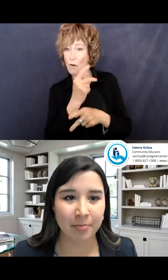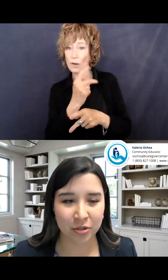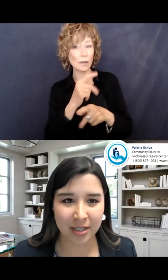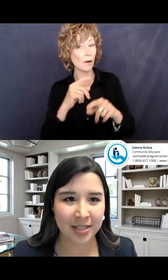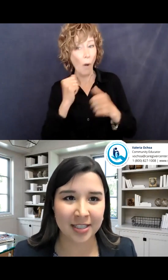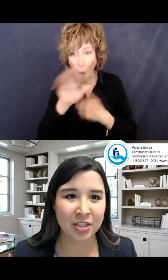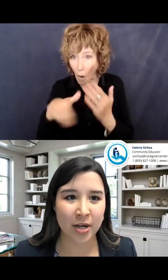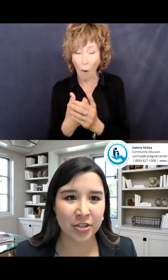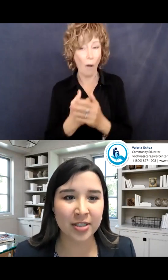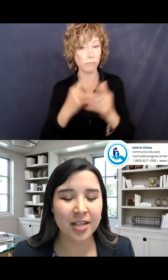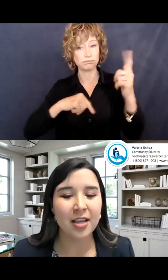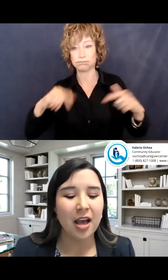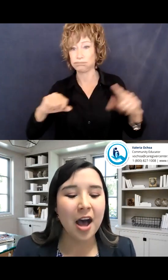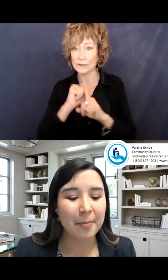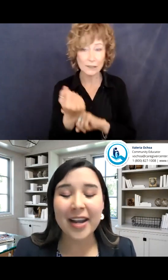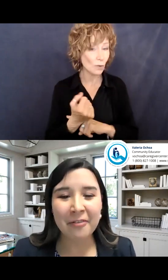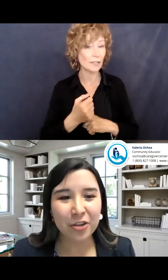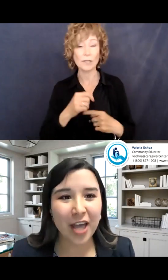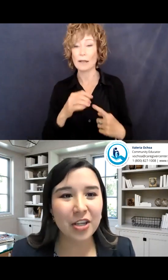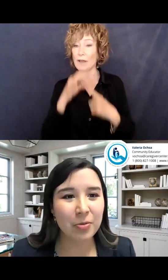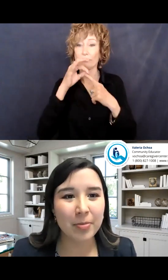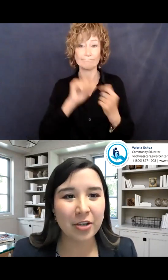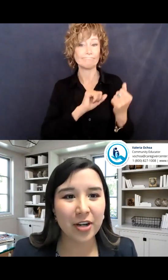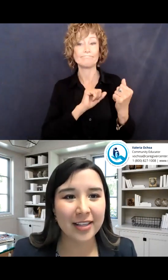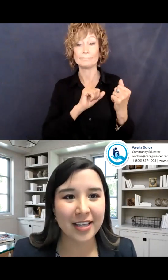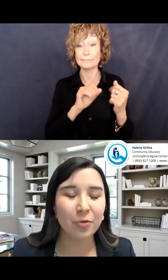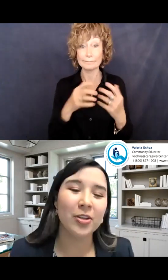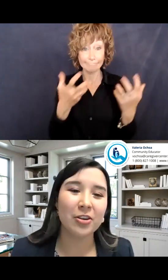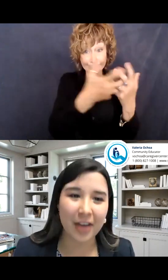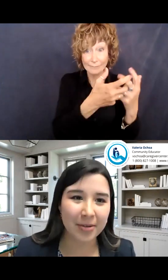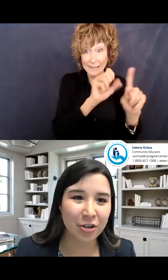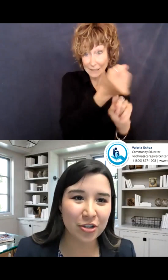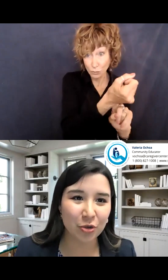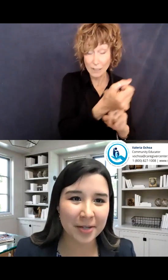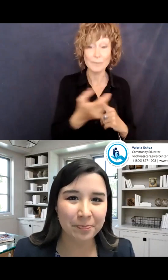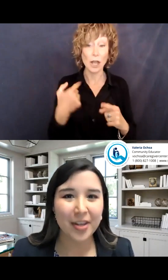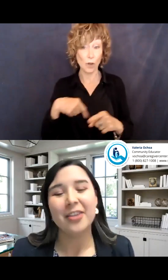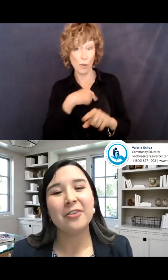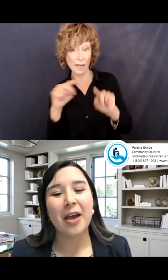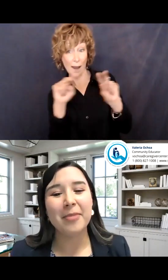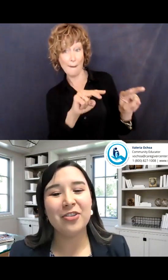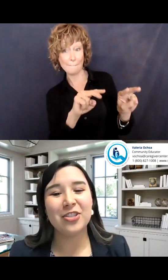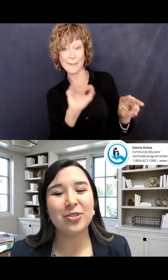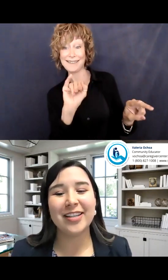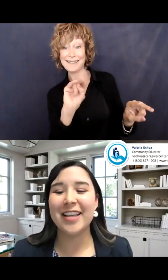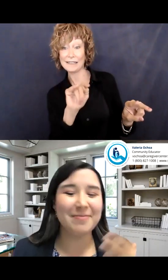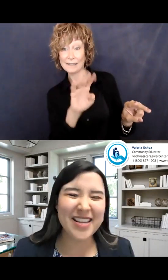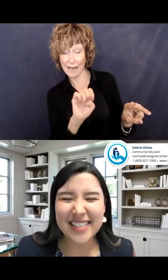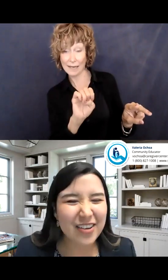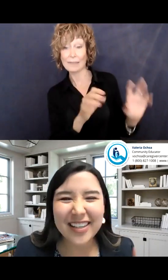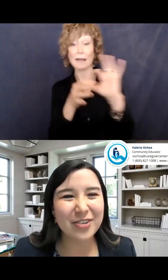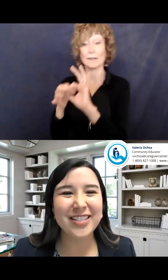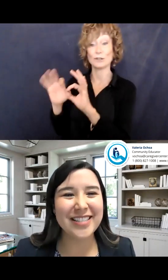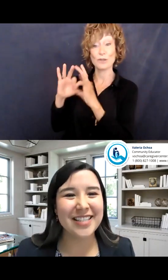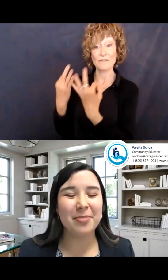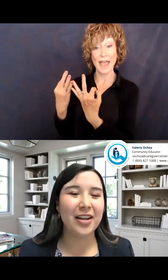situations and personalized situations. And after that, you will be connected with a family consultant. The family consultant, it may